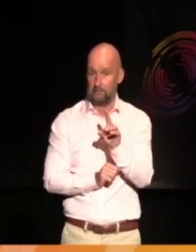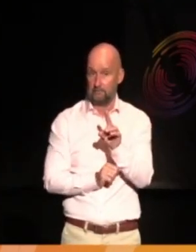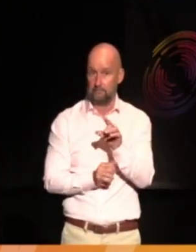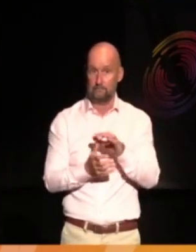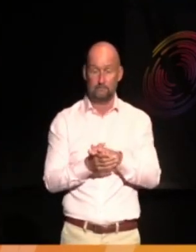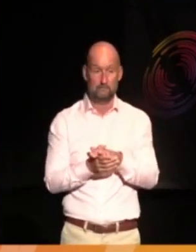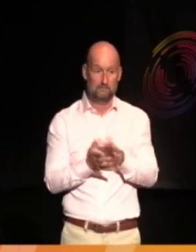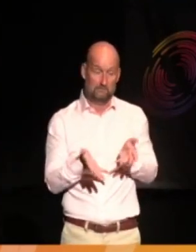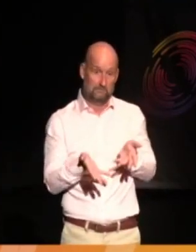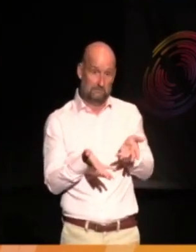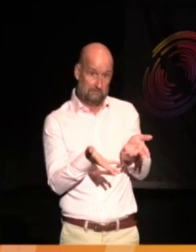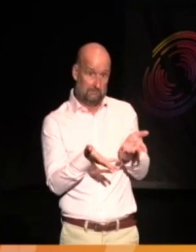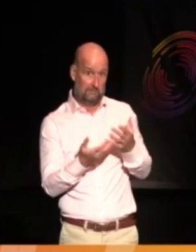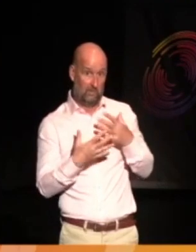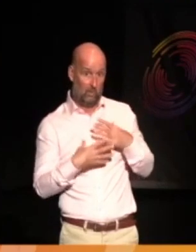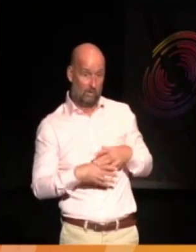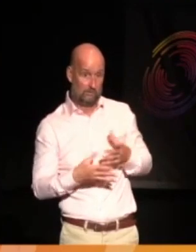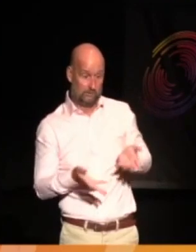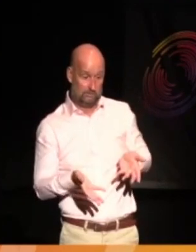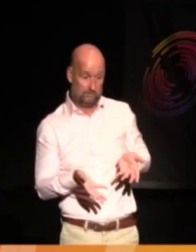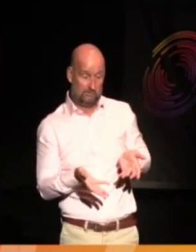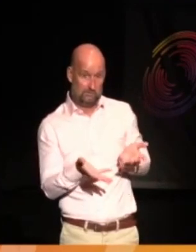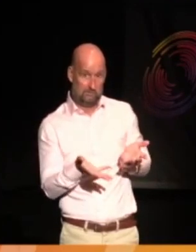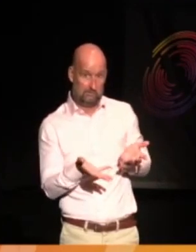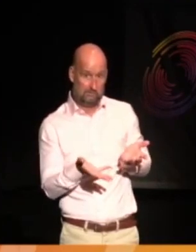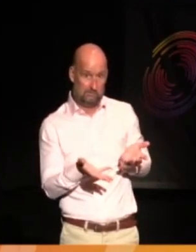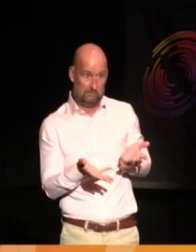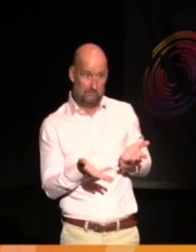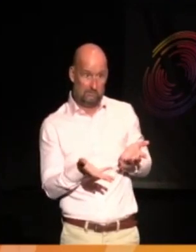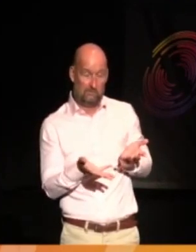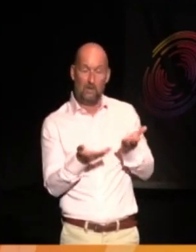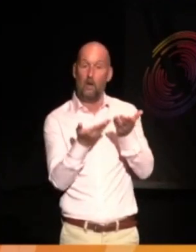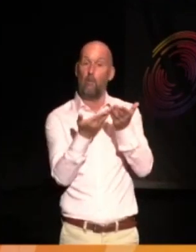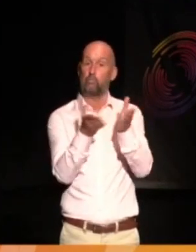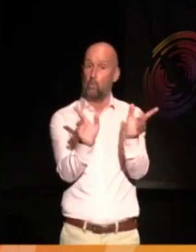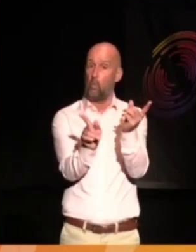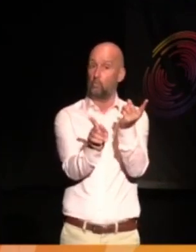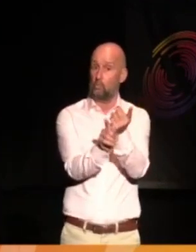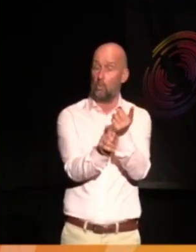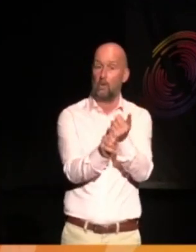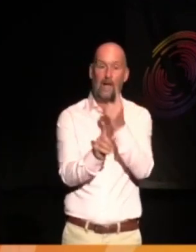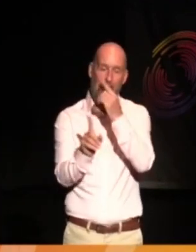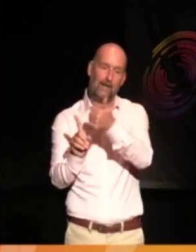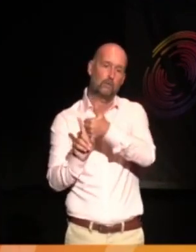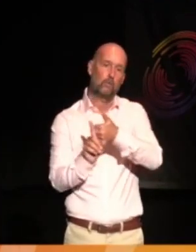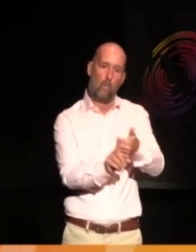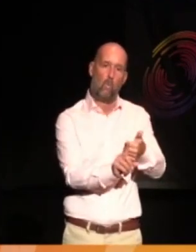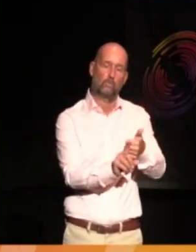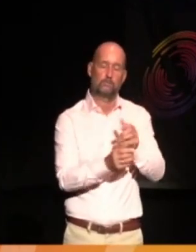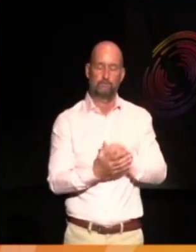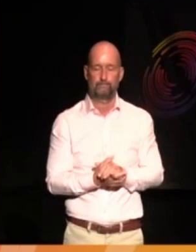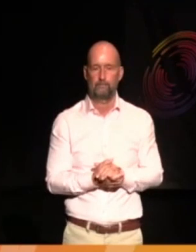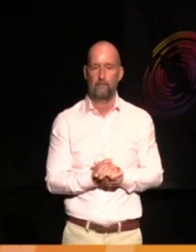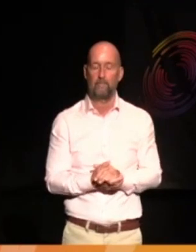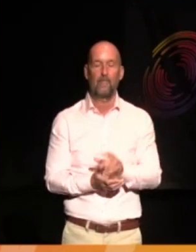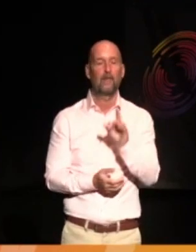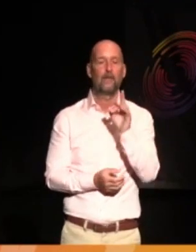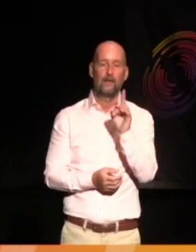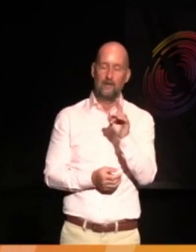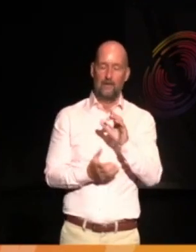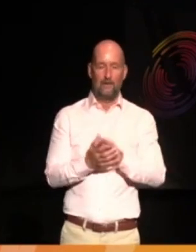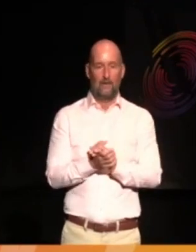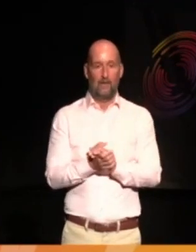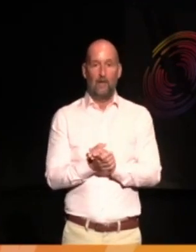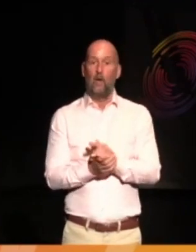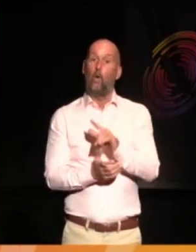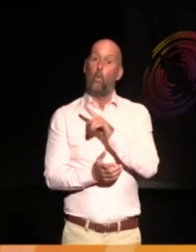go ahead, which I didn't, and have a broader thing, then I would support you in that. All of which is